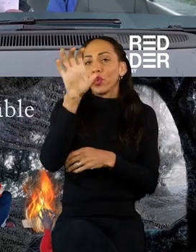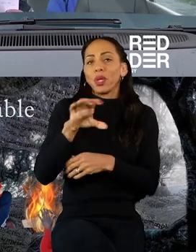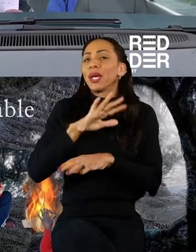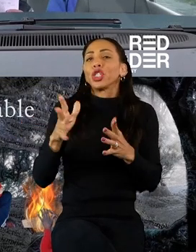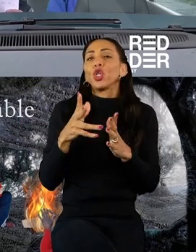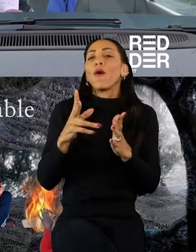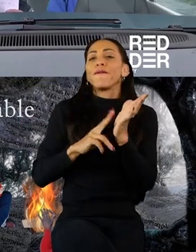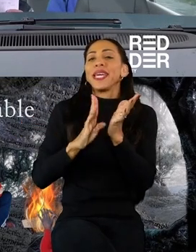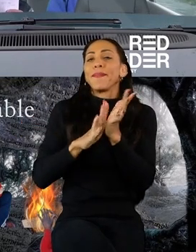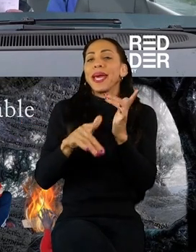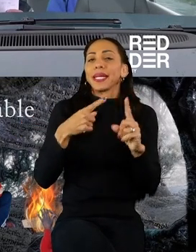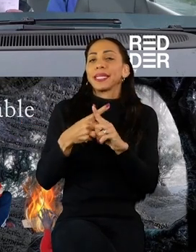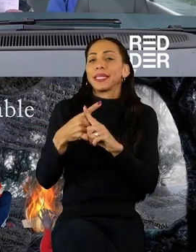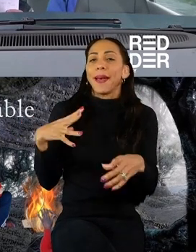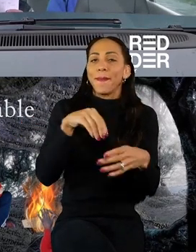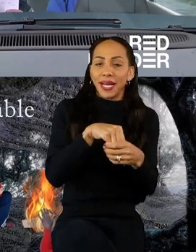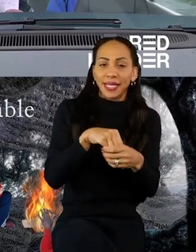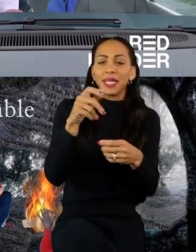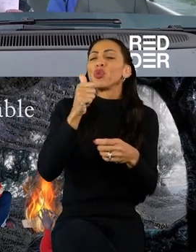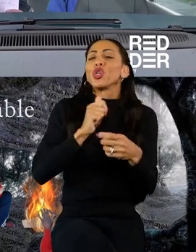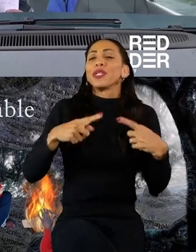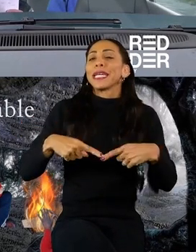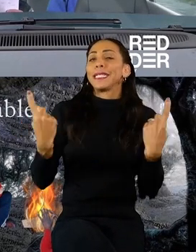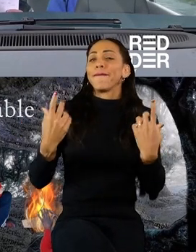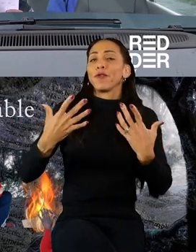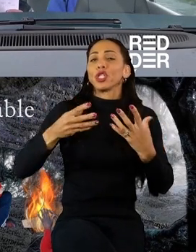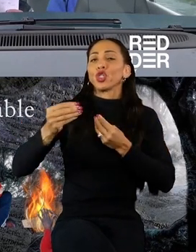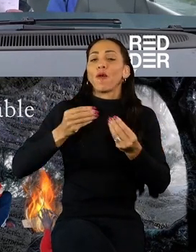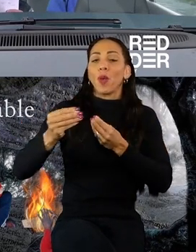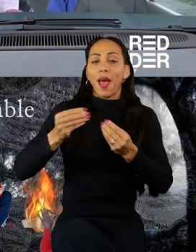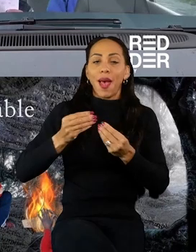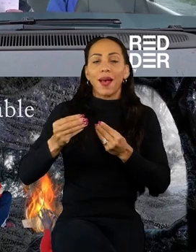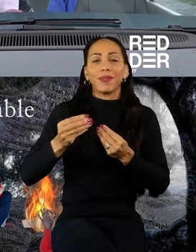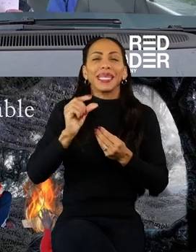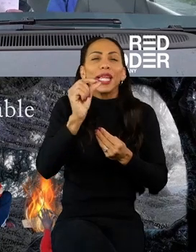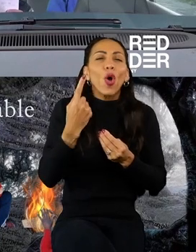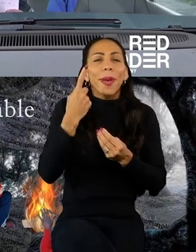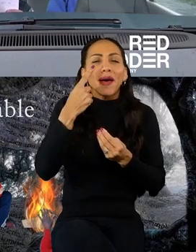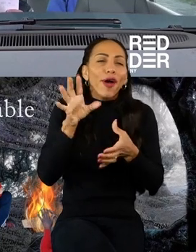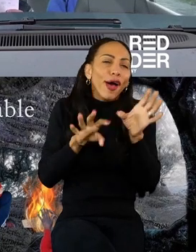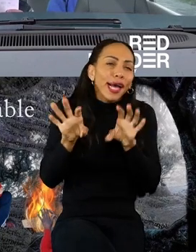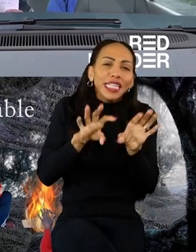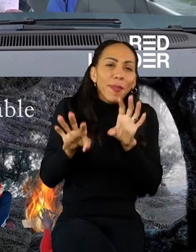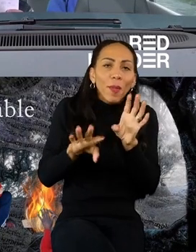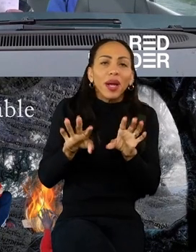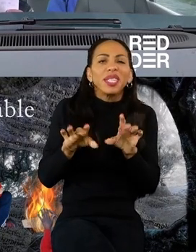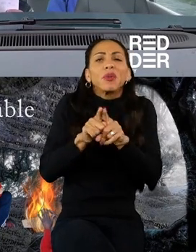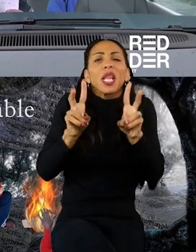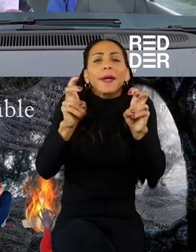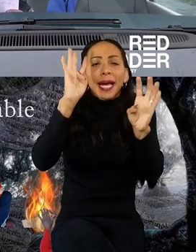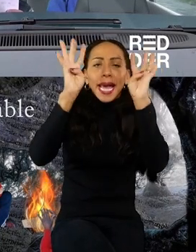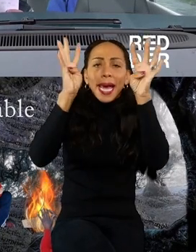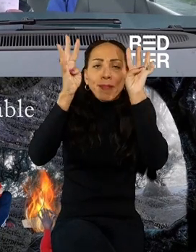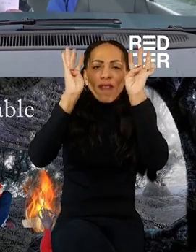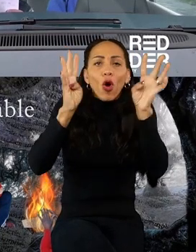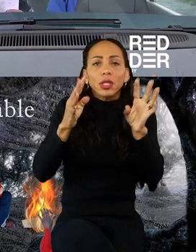coming in on Zoom calls, not embedded within vMix like we are today, but actually in a different bit of software, another experiment. All